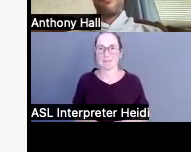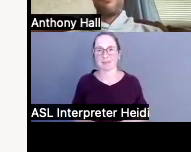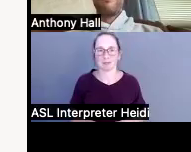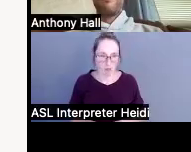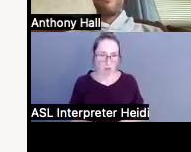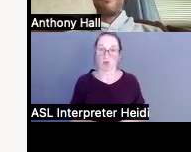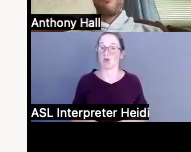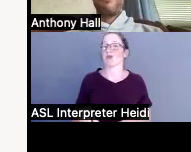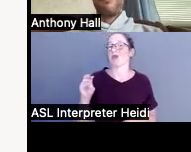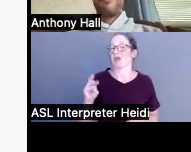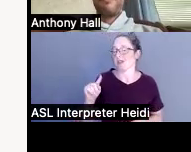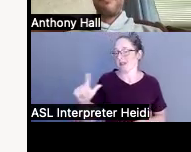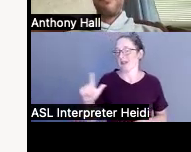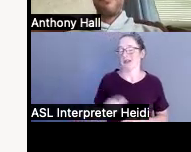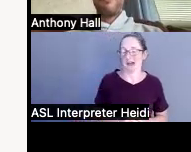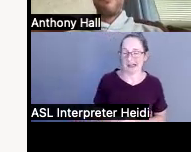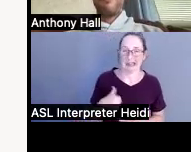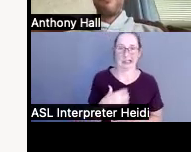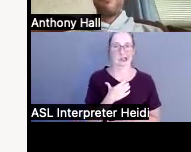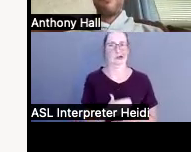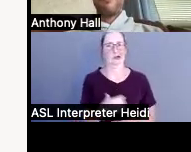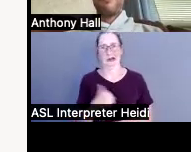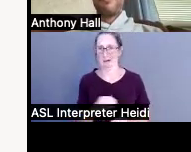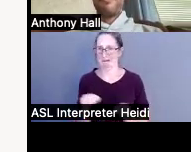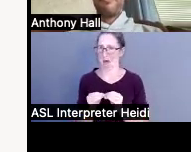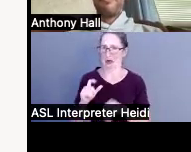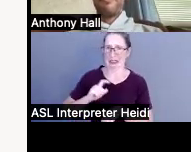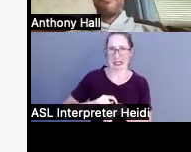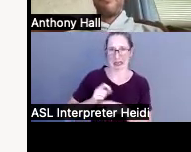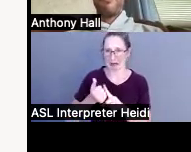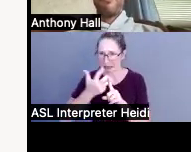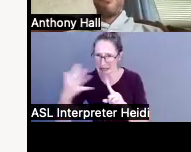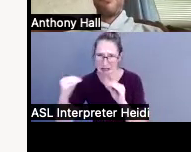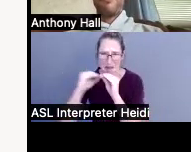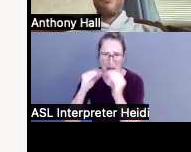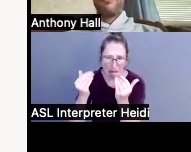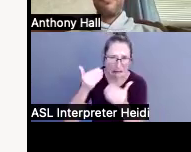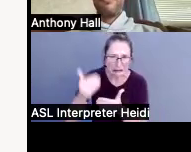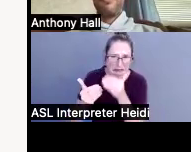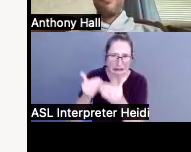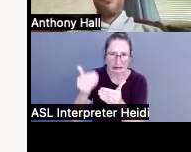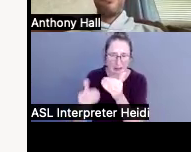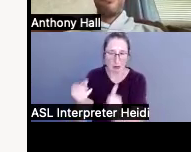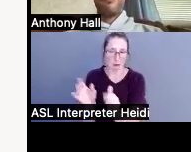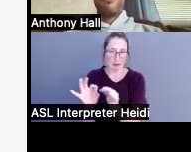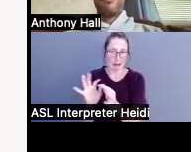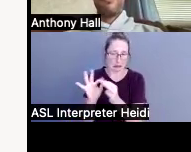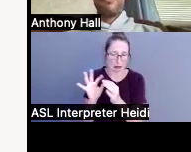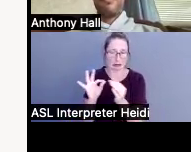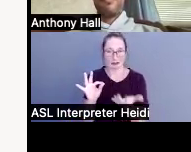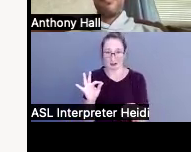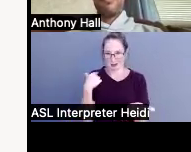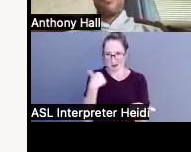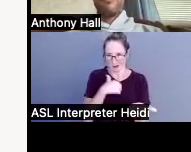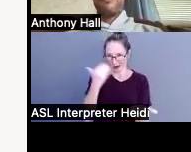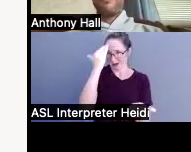Wow, TL, I wish we had more time to even delve more into the steps, as you mentioned, because we know